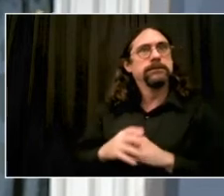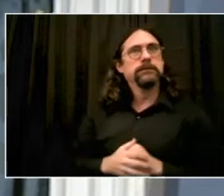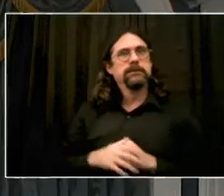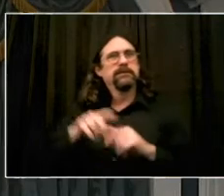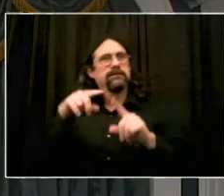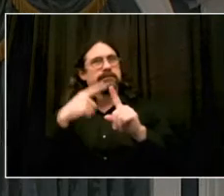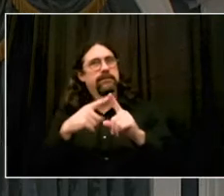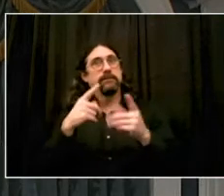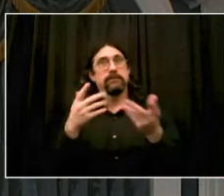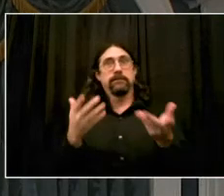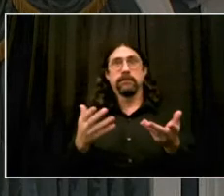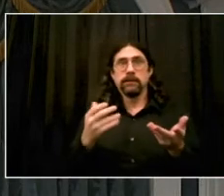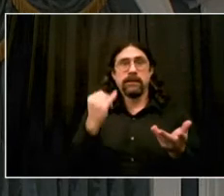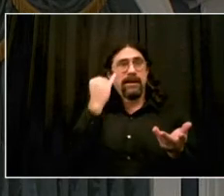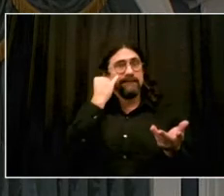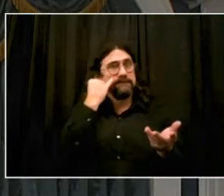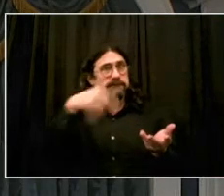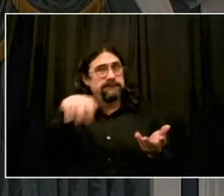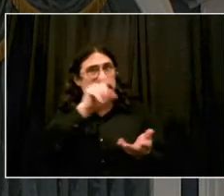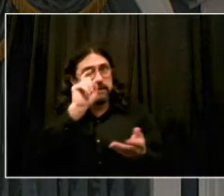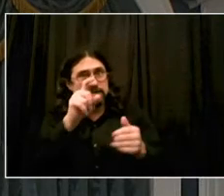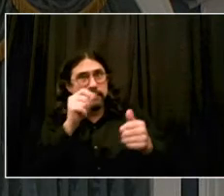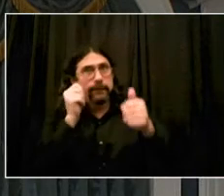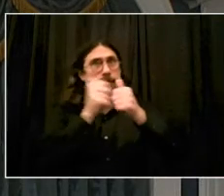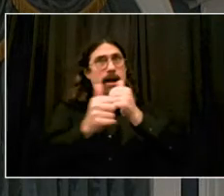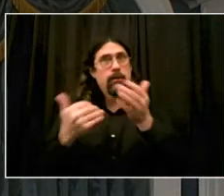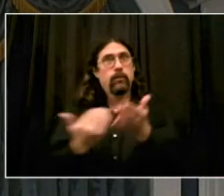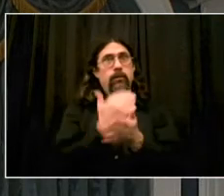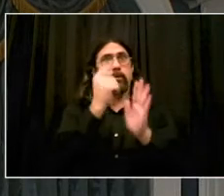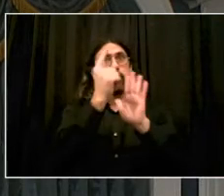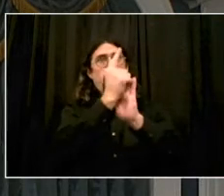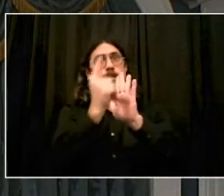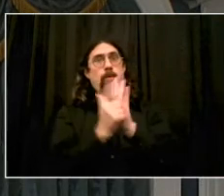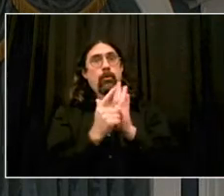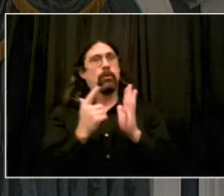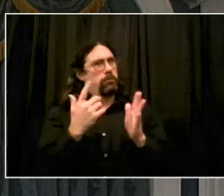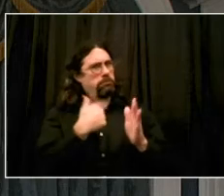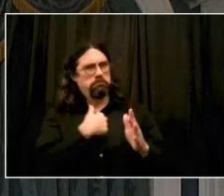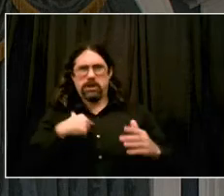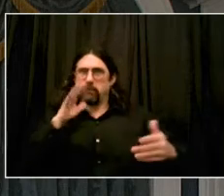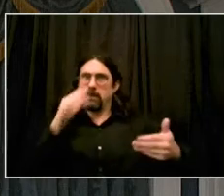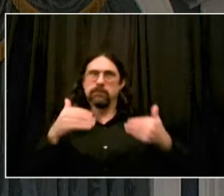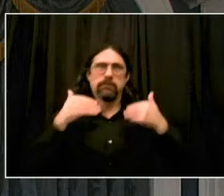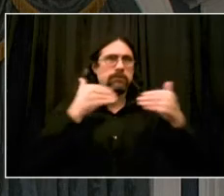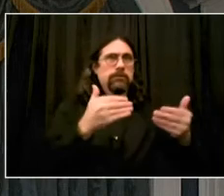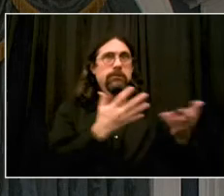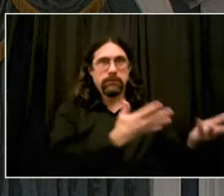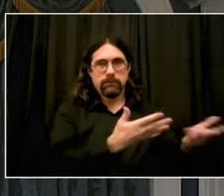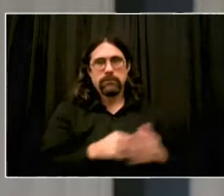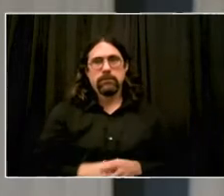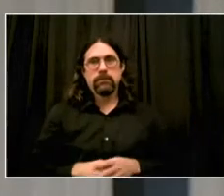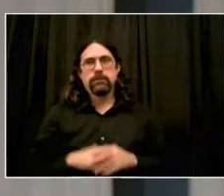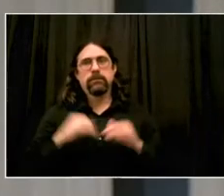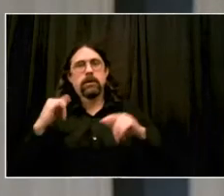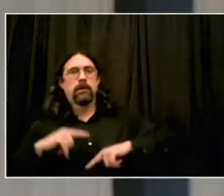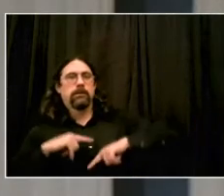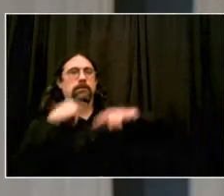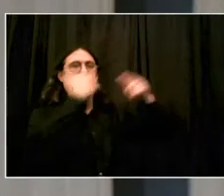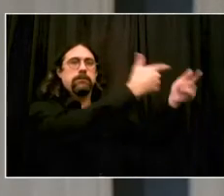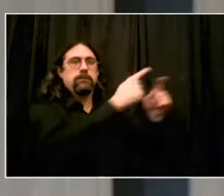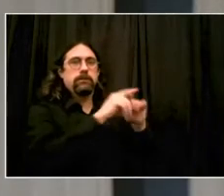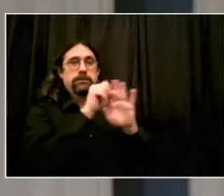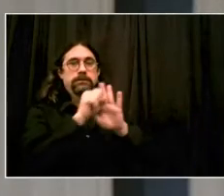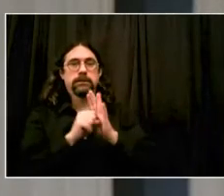segue. Senator. Well, thank you, Mr. Mayor. Thank you, Deputy Mayor. Again, co-ops just make sense. Again, shout out to the district. Co-op city makes sense. It's the